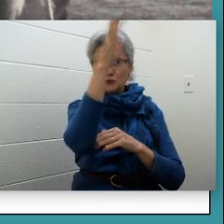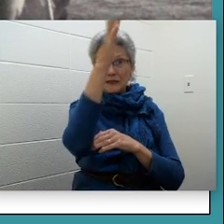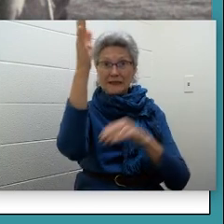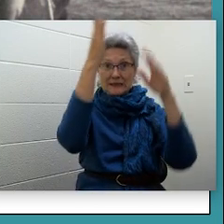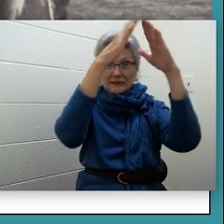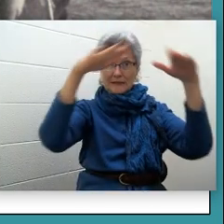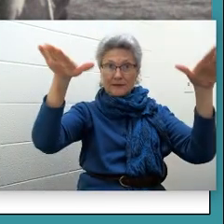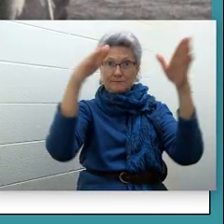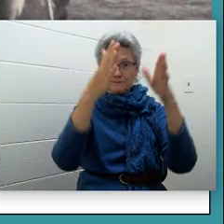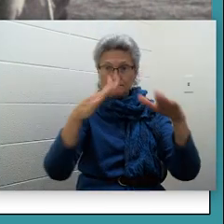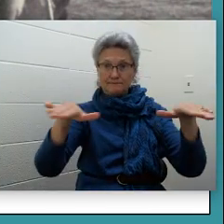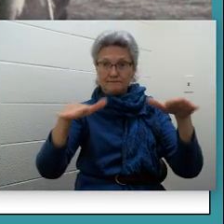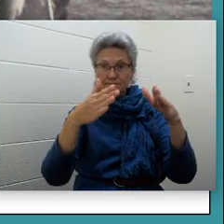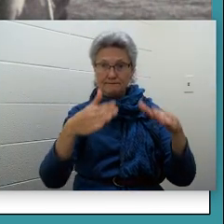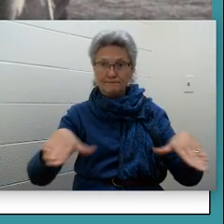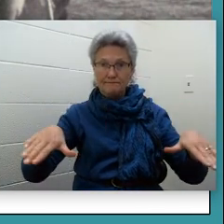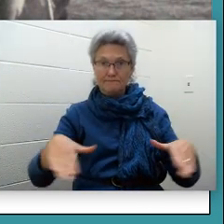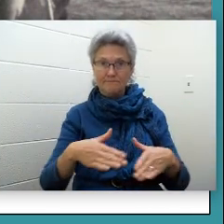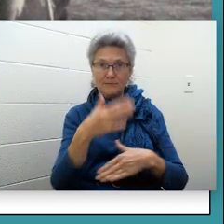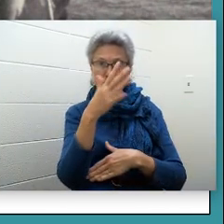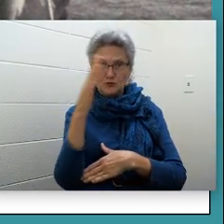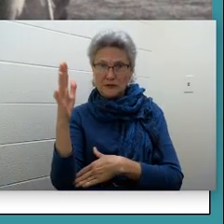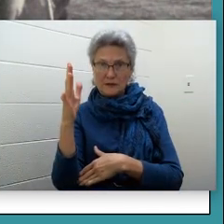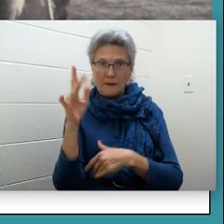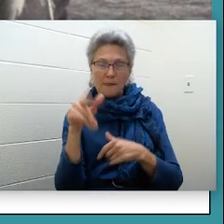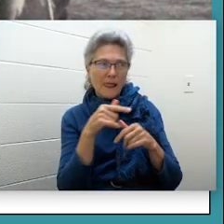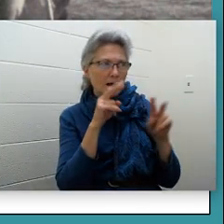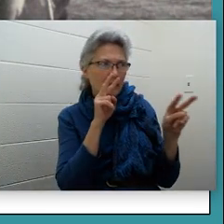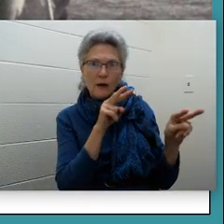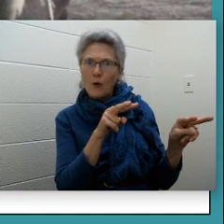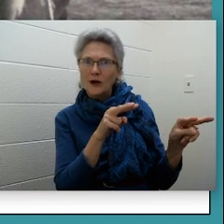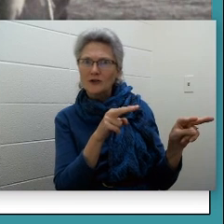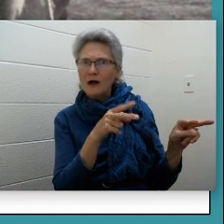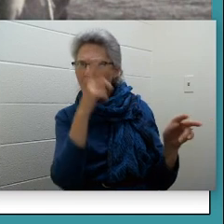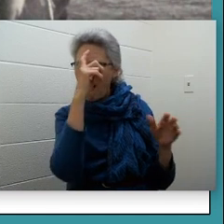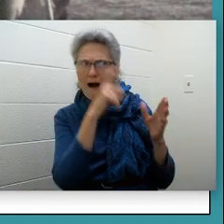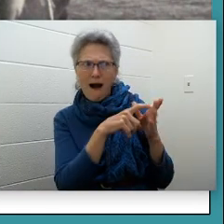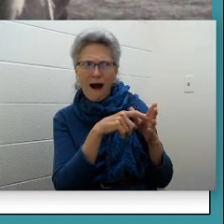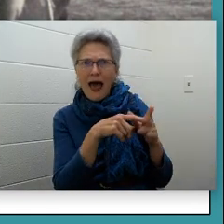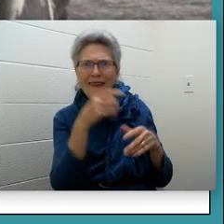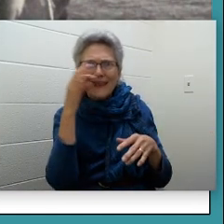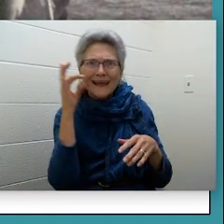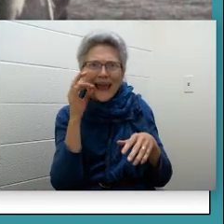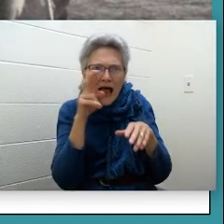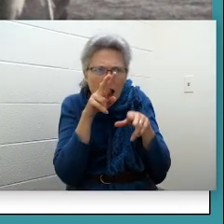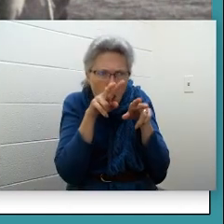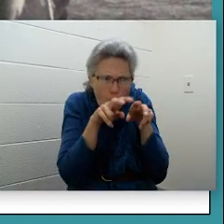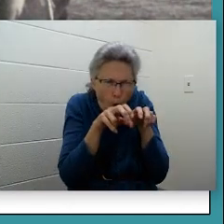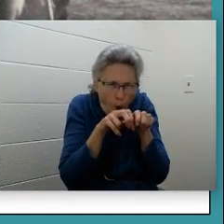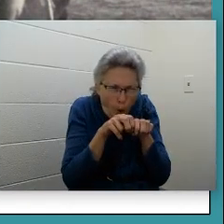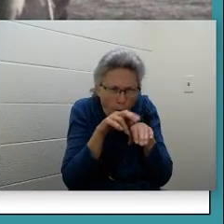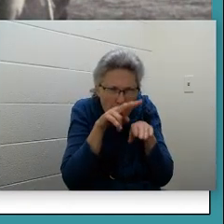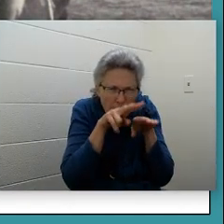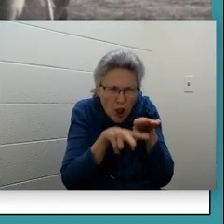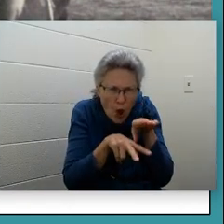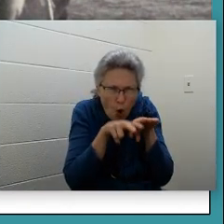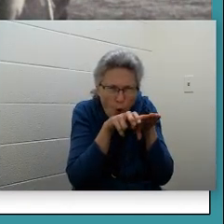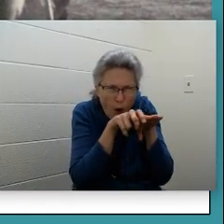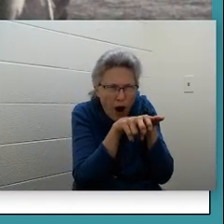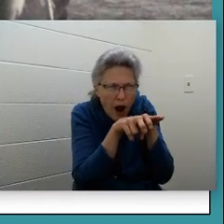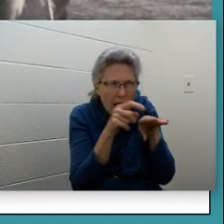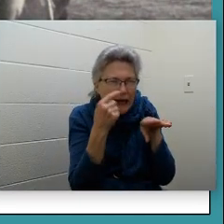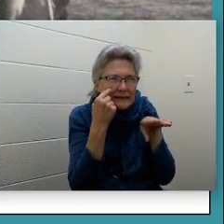spectator of the little drama. There sat the cat, crouched low on the grass, her big yellow eyes fixed